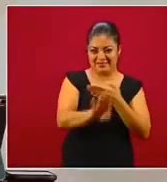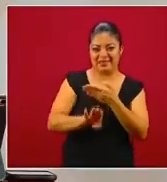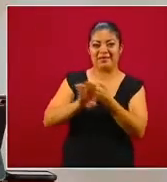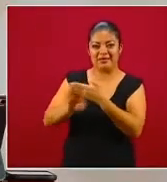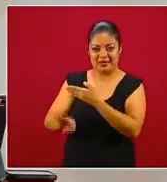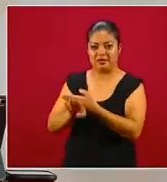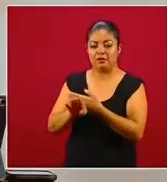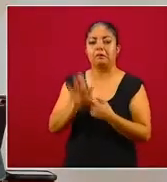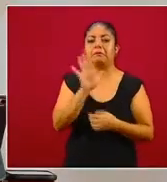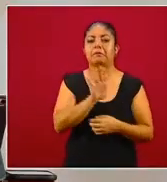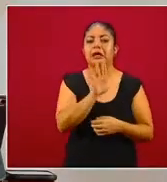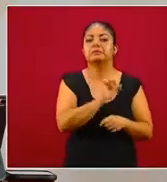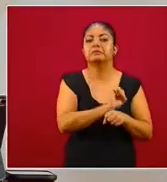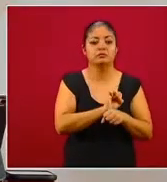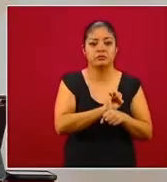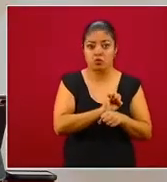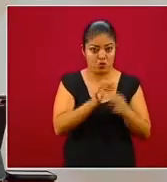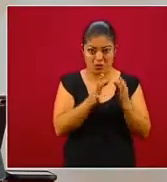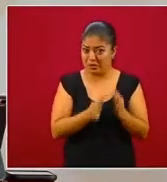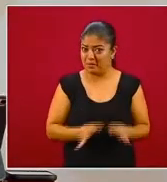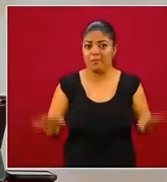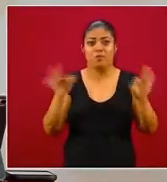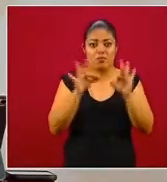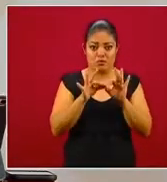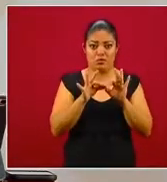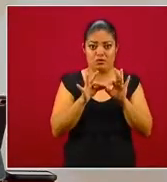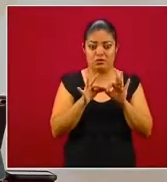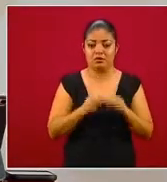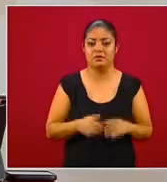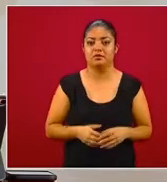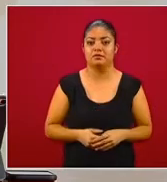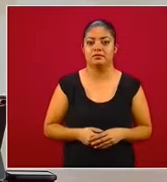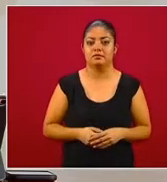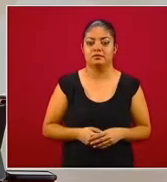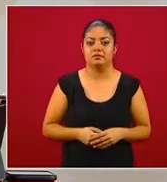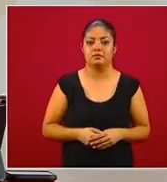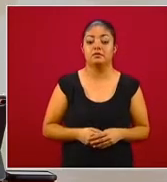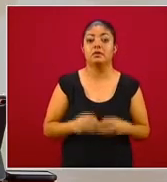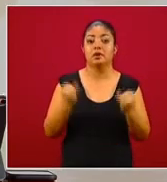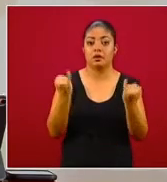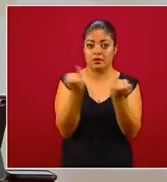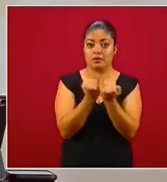but they're very important, and they will continue to be very important. También